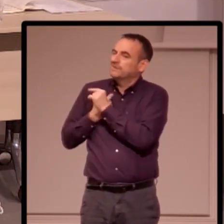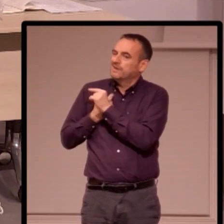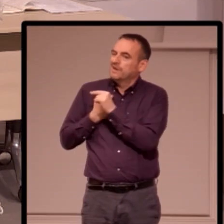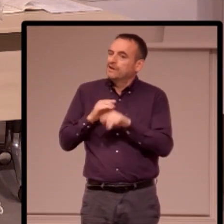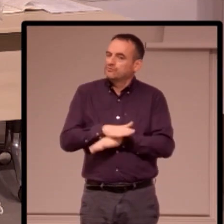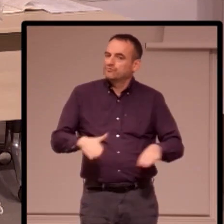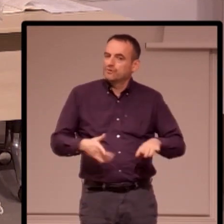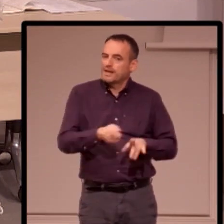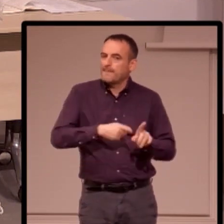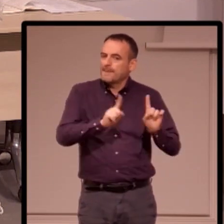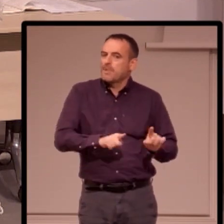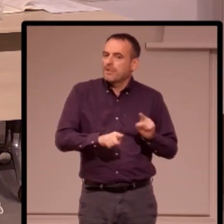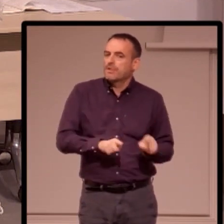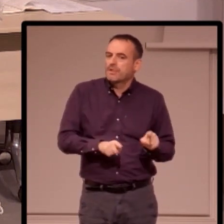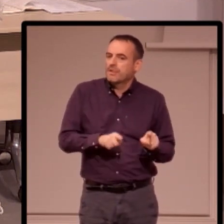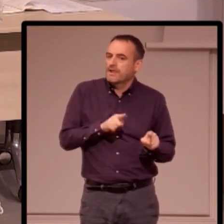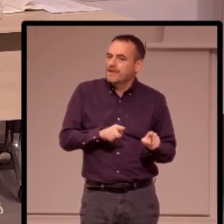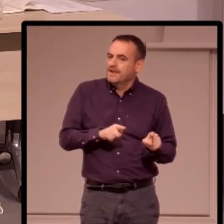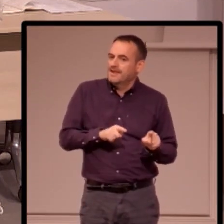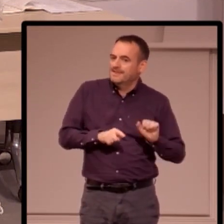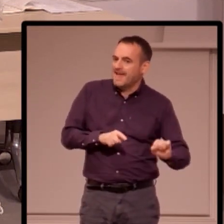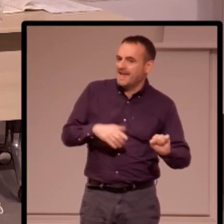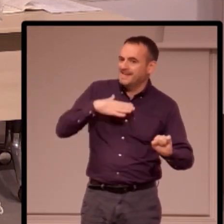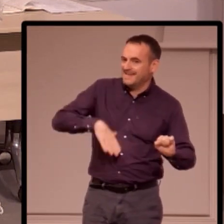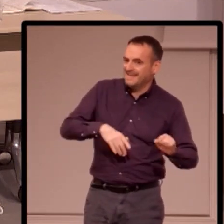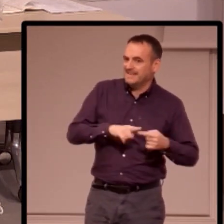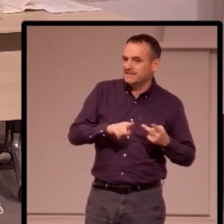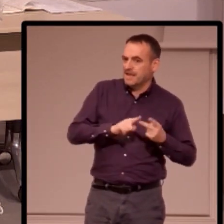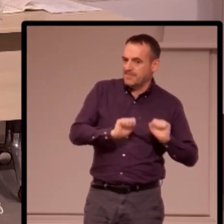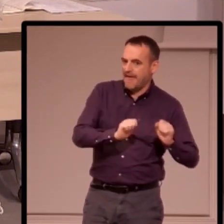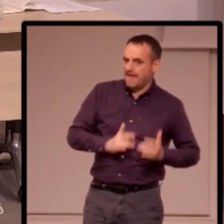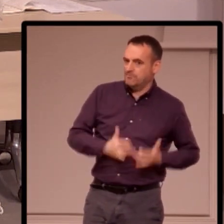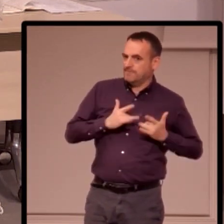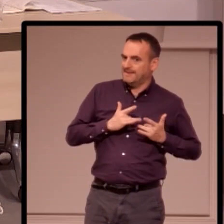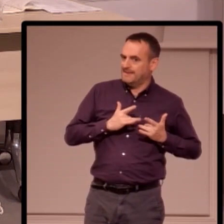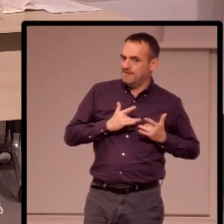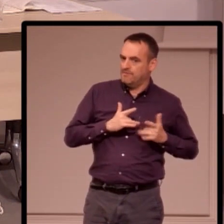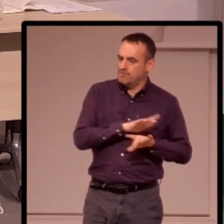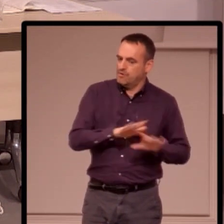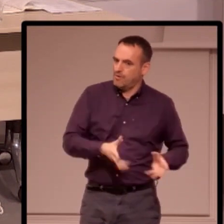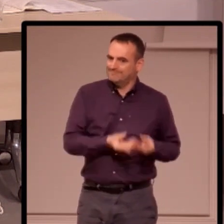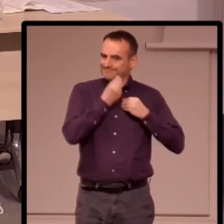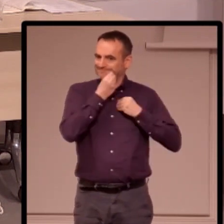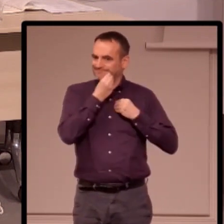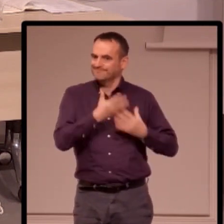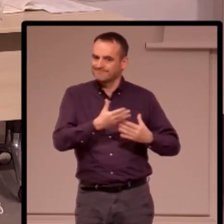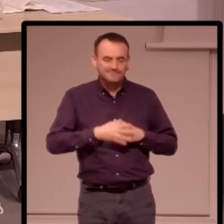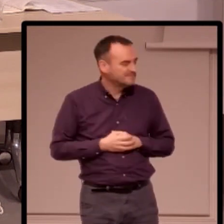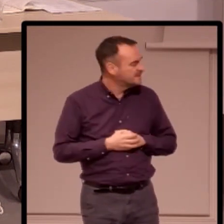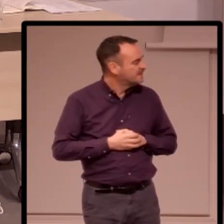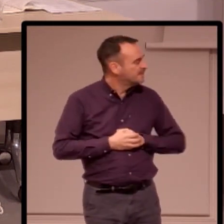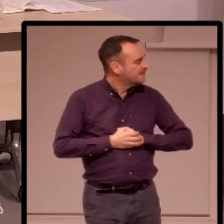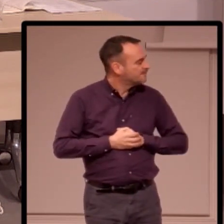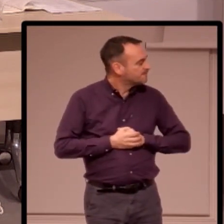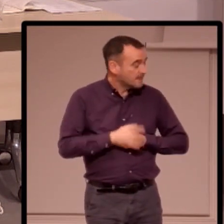children and young people, their needs and voices were not listened to. Thank you. I think we've talked a